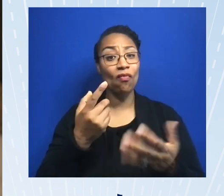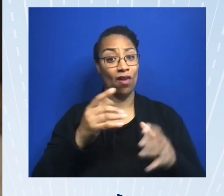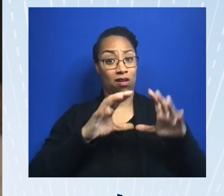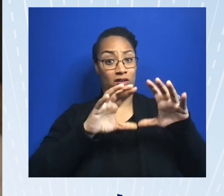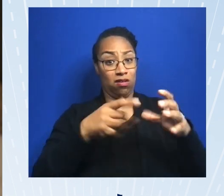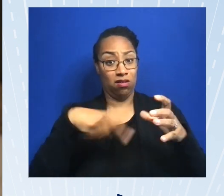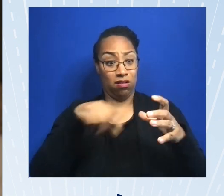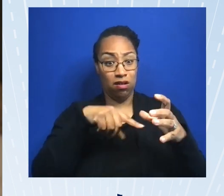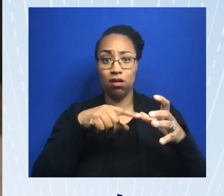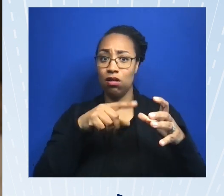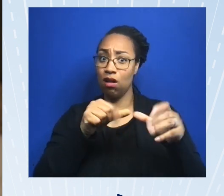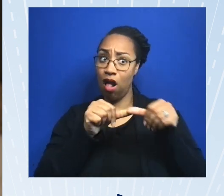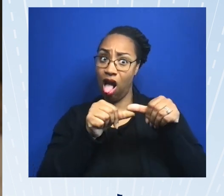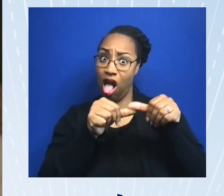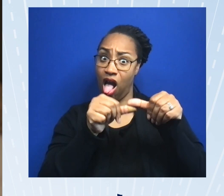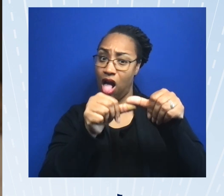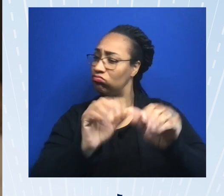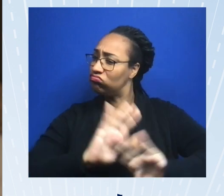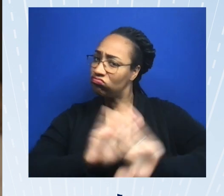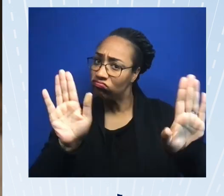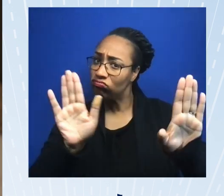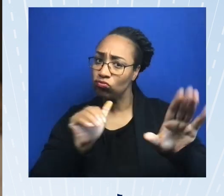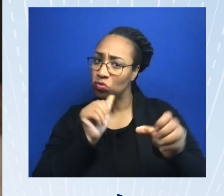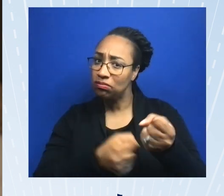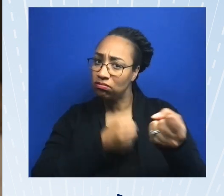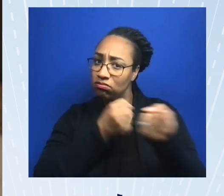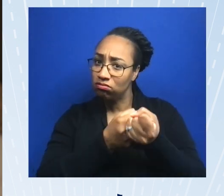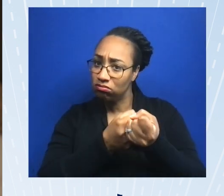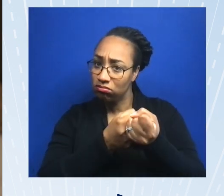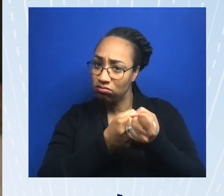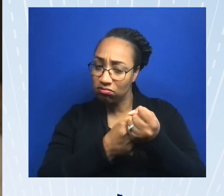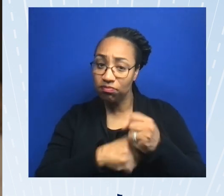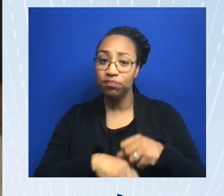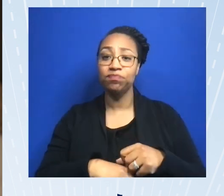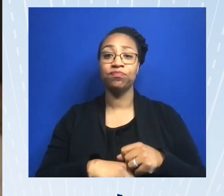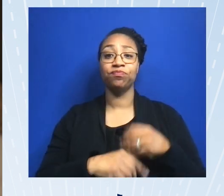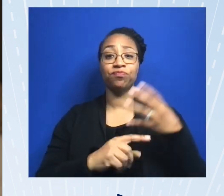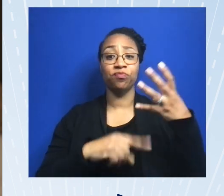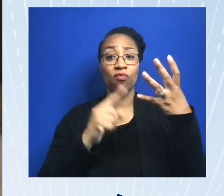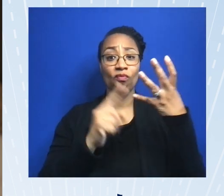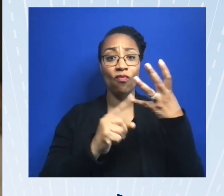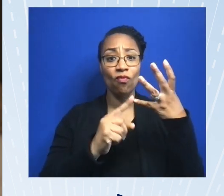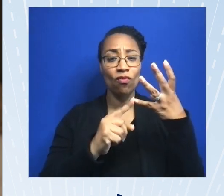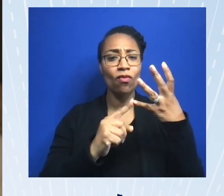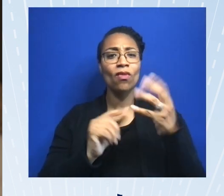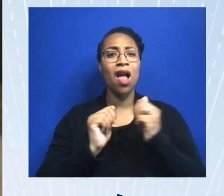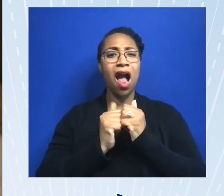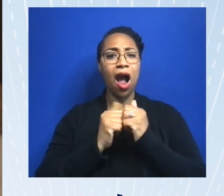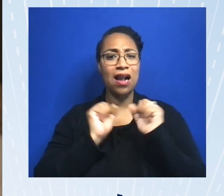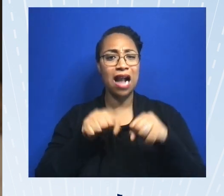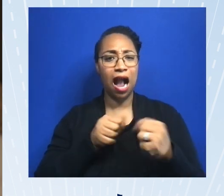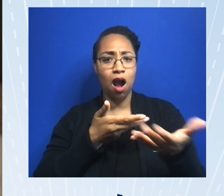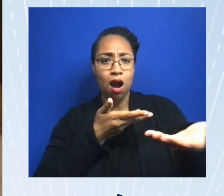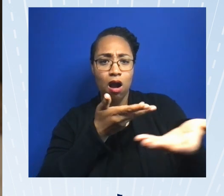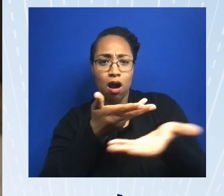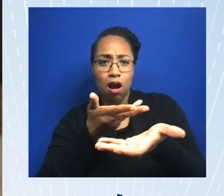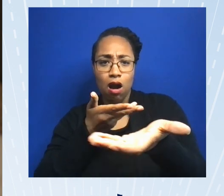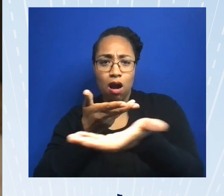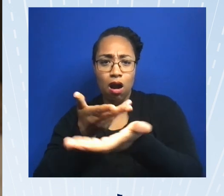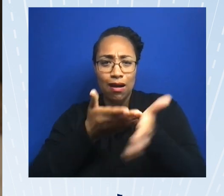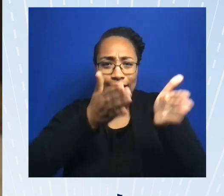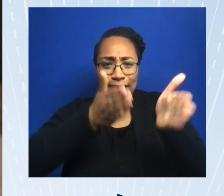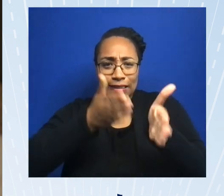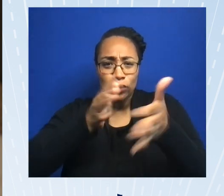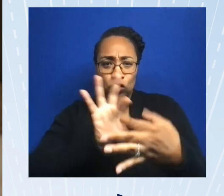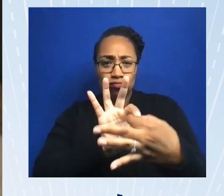collective action to fight hate. This strategy includes over 100 bold and unprecedented actions that government agencies are going to take